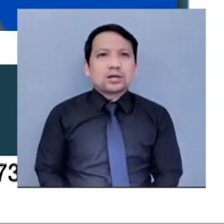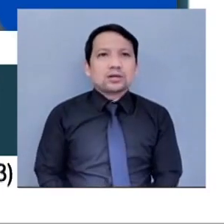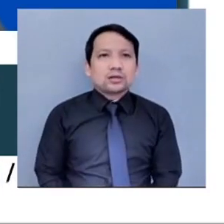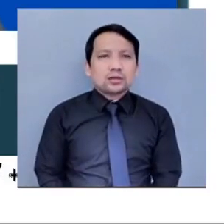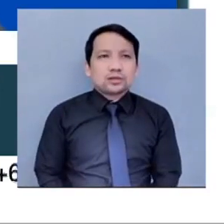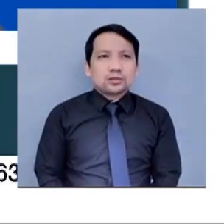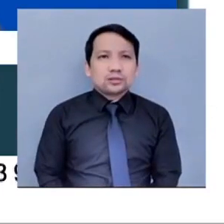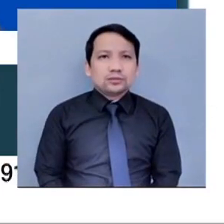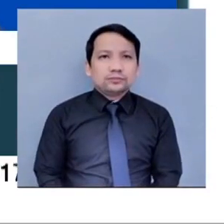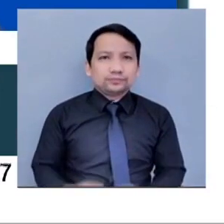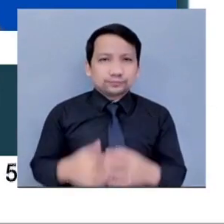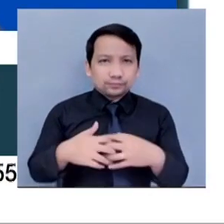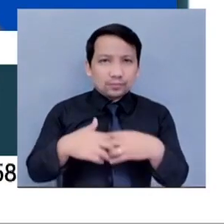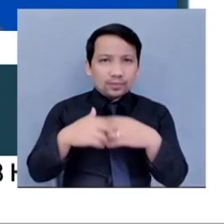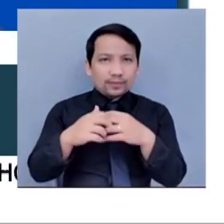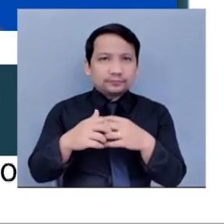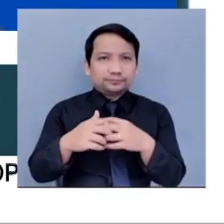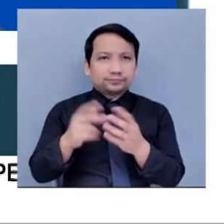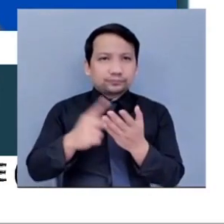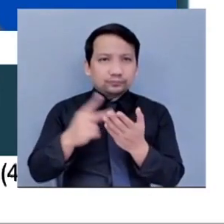on the big infrastructure projects.